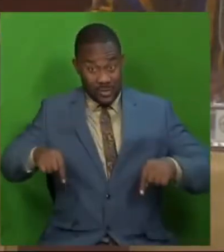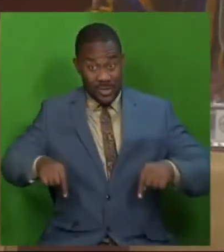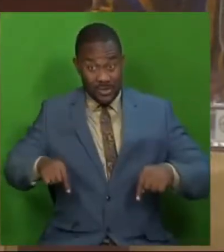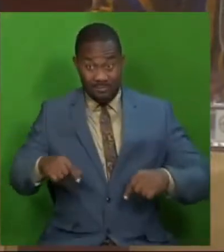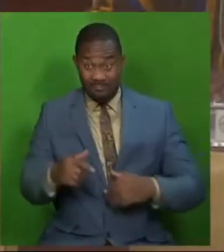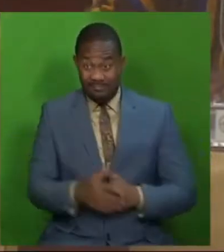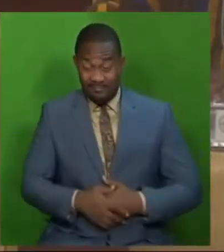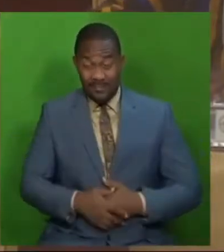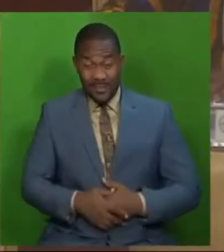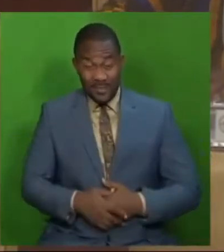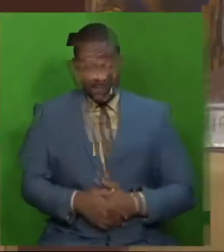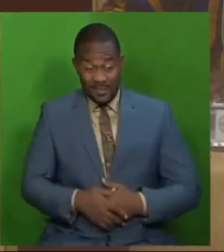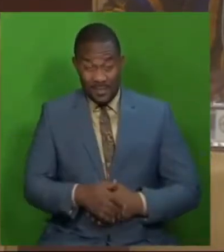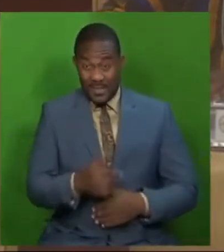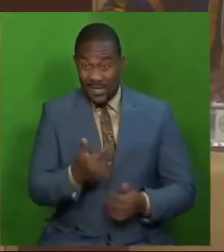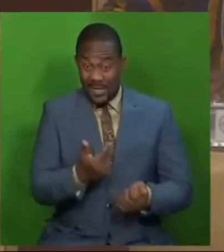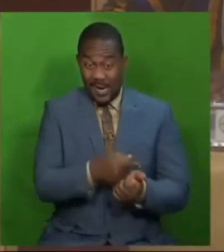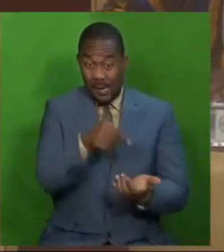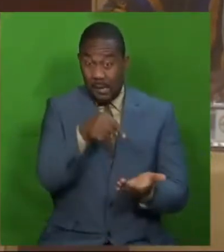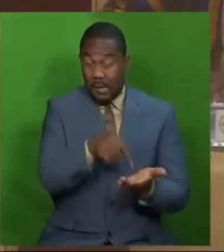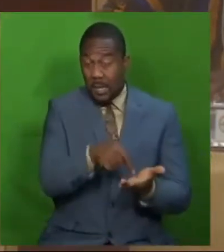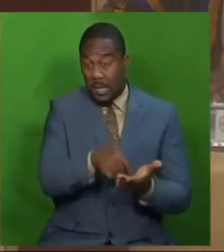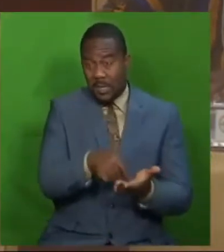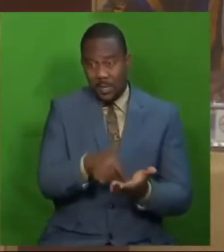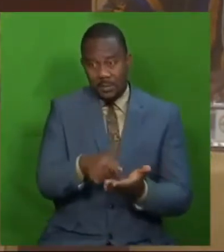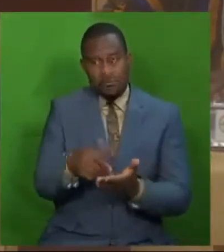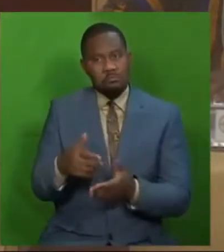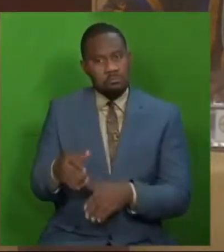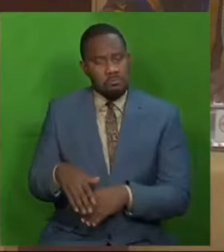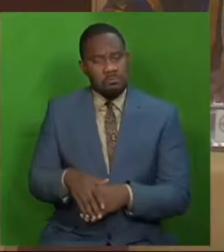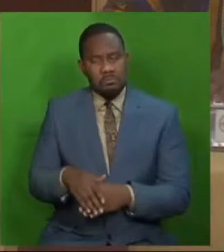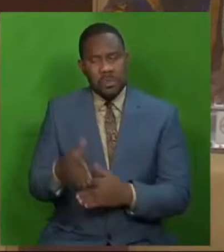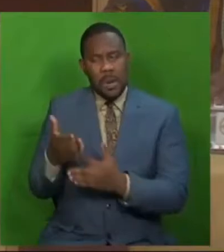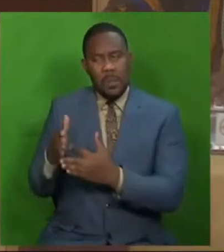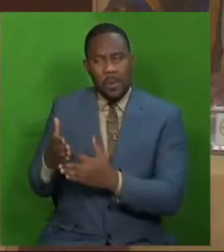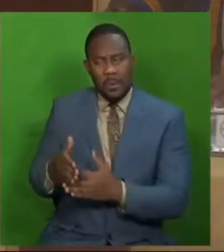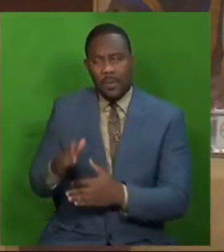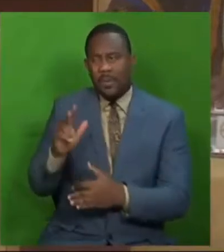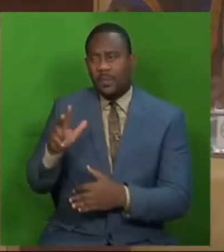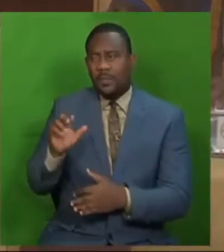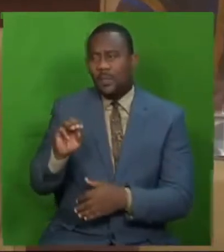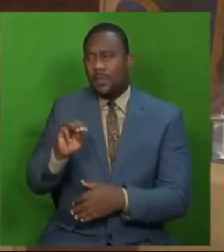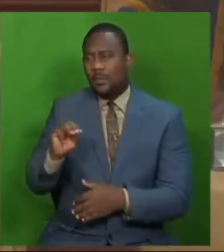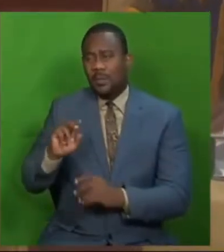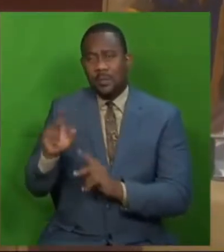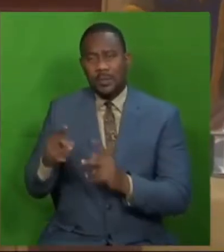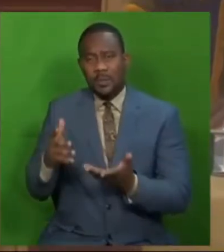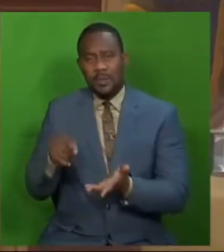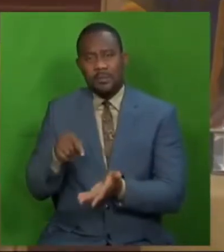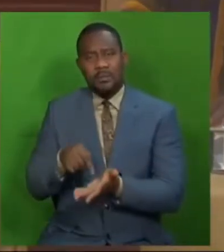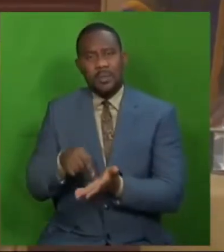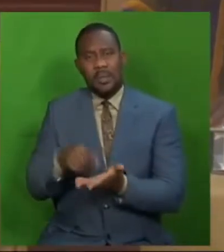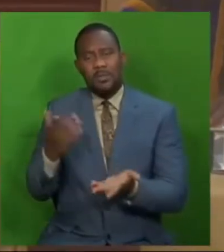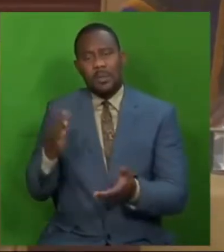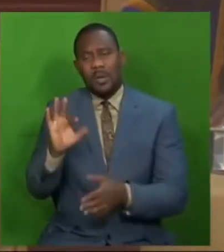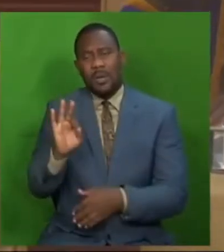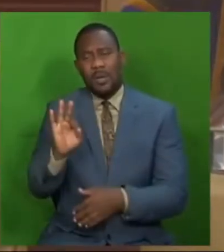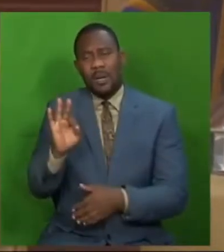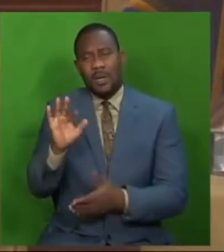we are to share Ghana's debt for a population of 30 million, every Ghanaian will owe